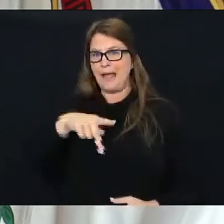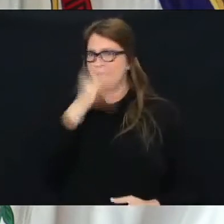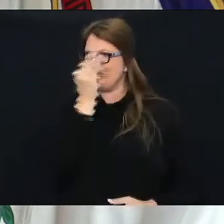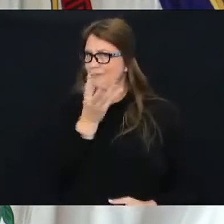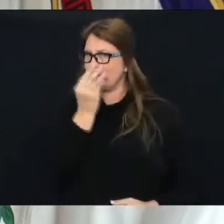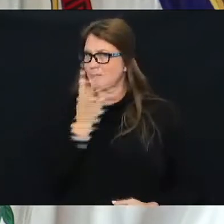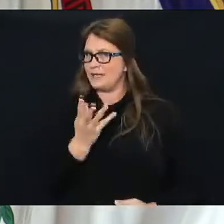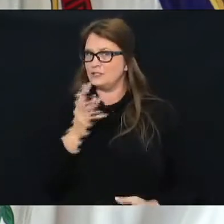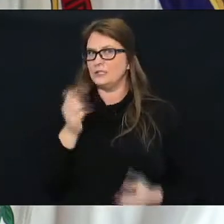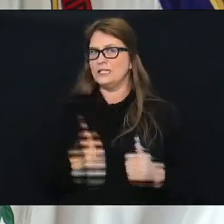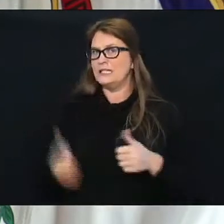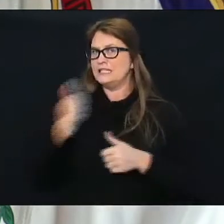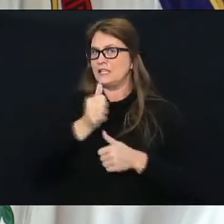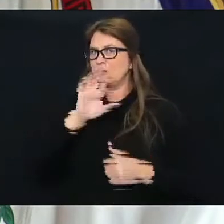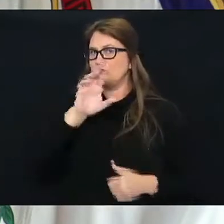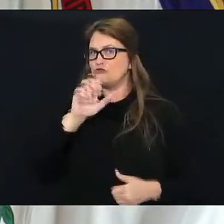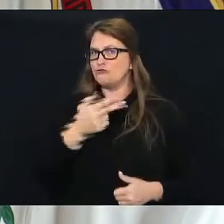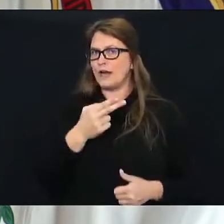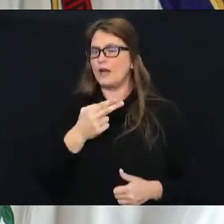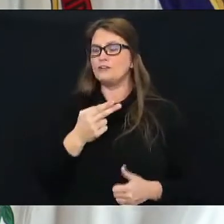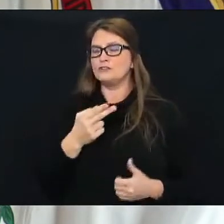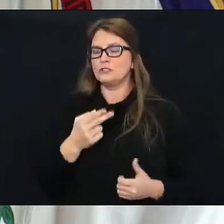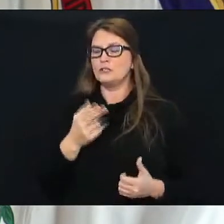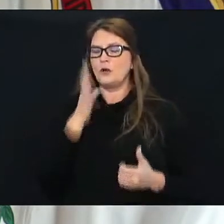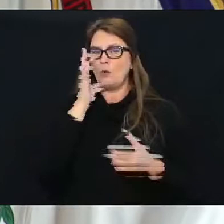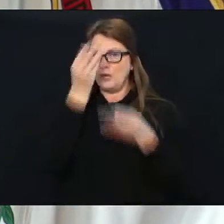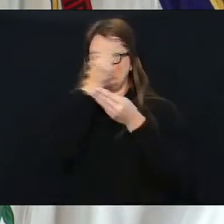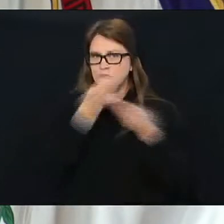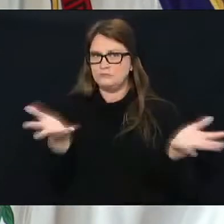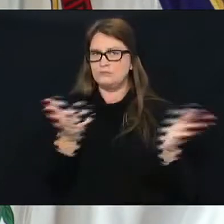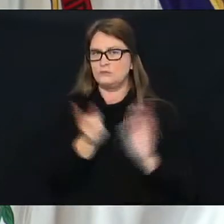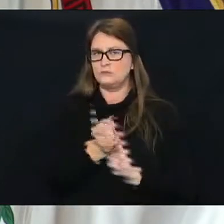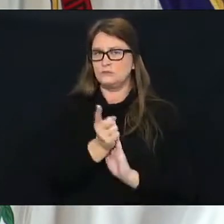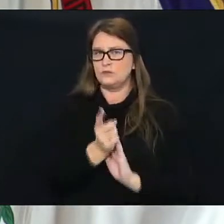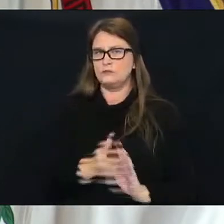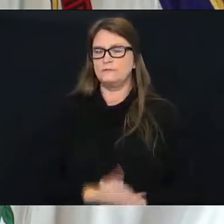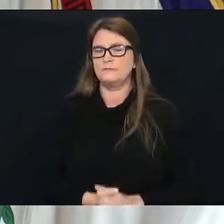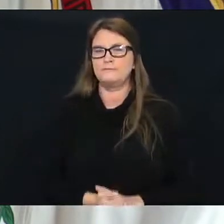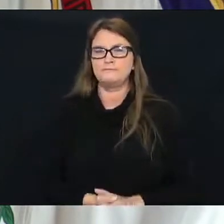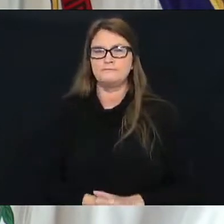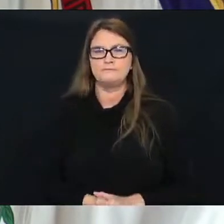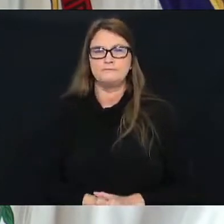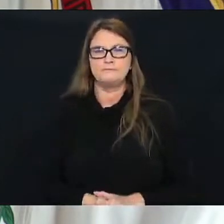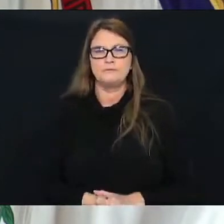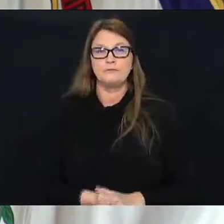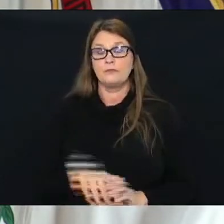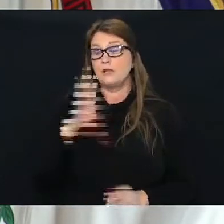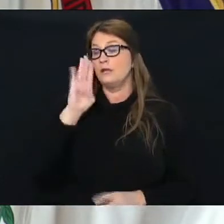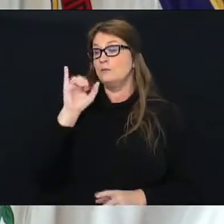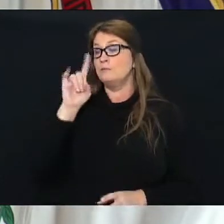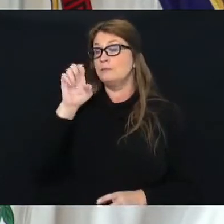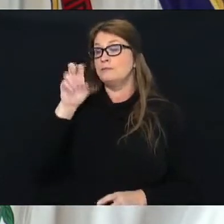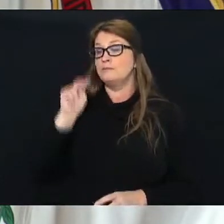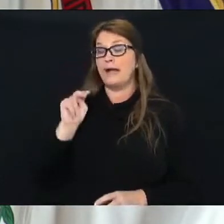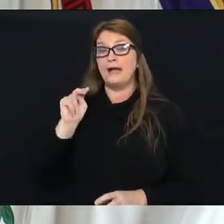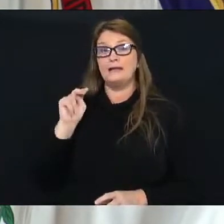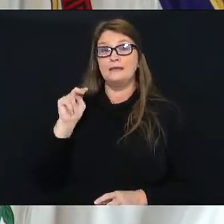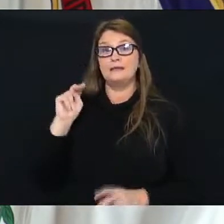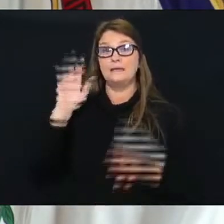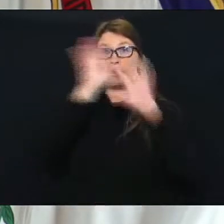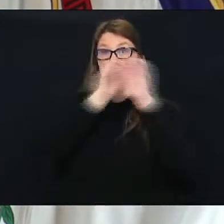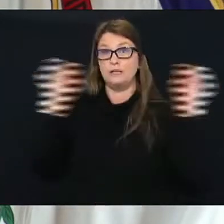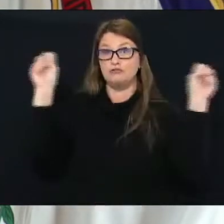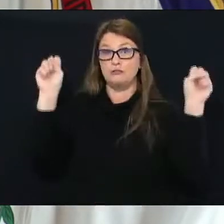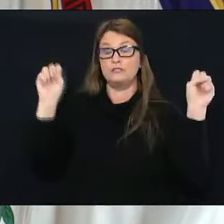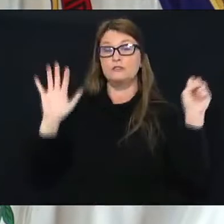Secretary Crouch is going to give you that, or our team is going to give you that in a few moments. The Biden administration just announced that